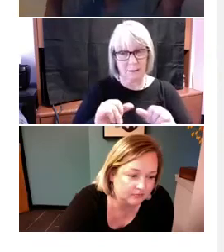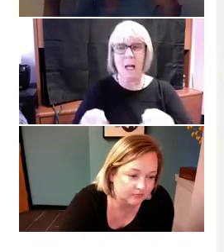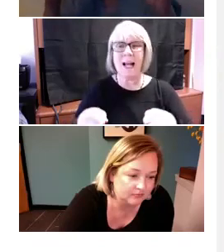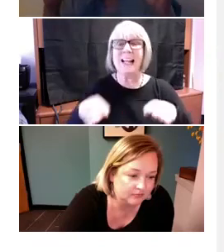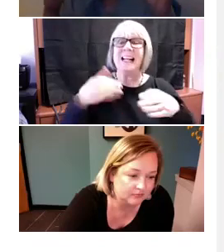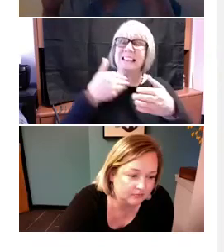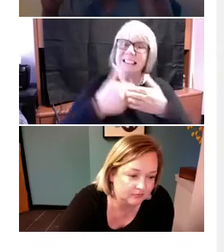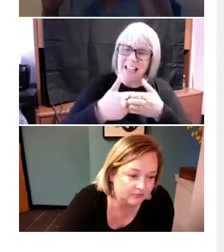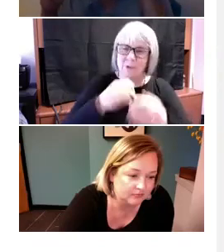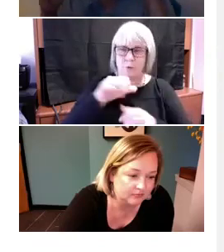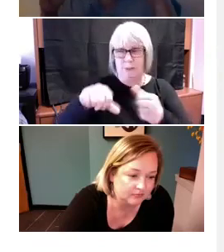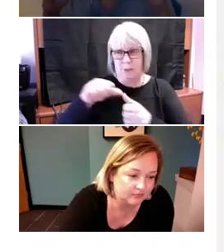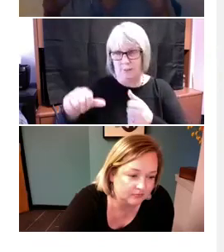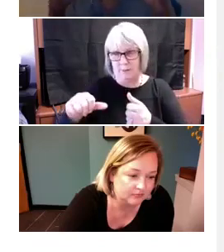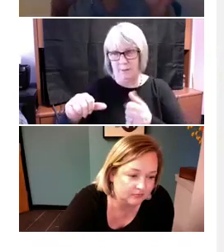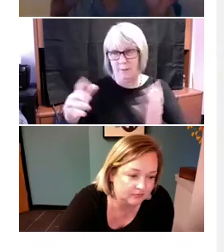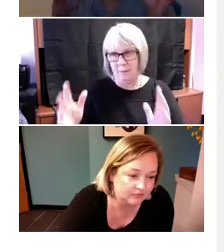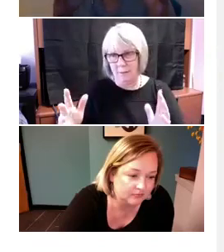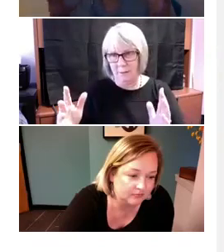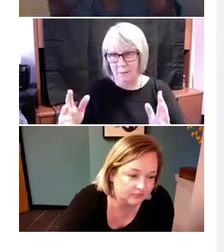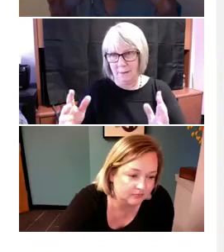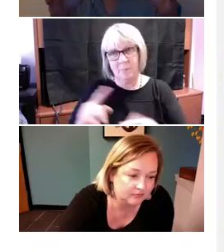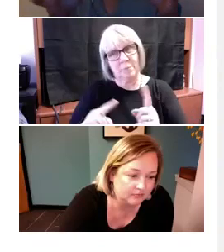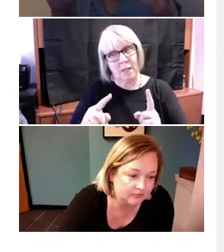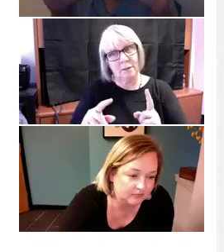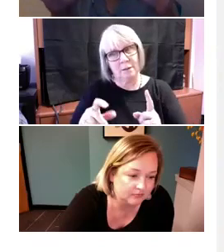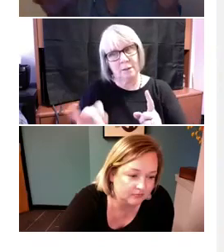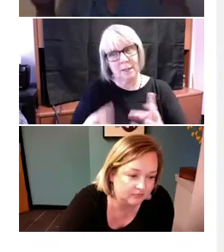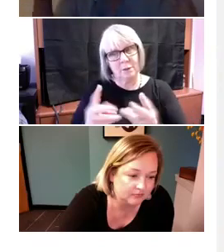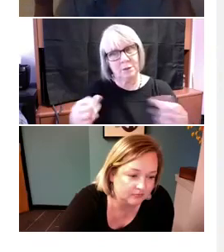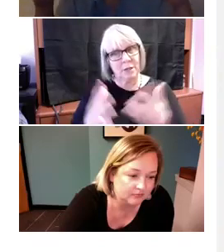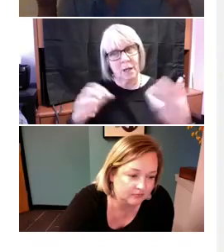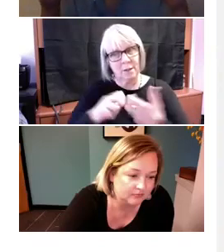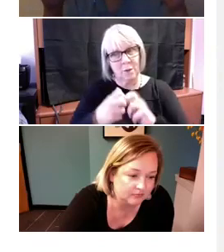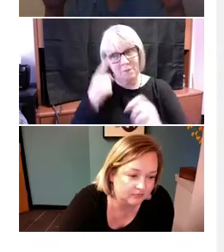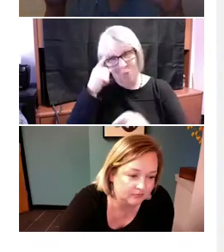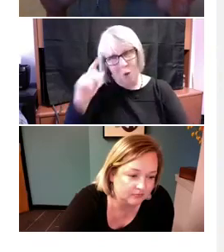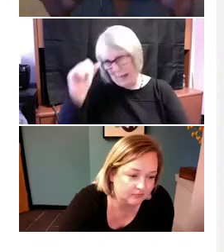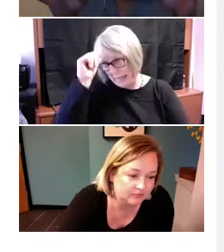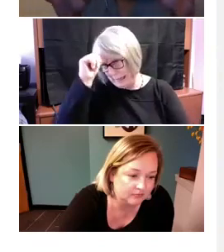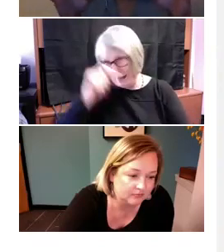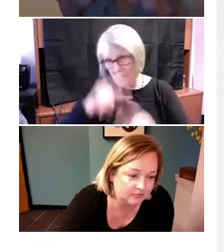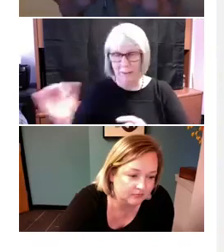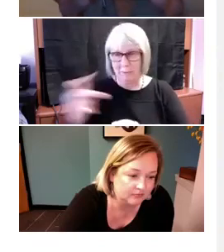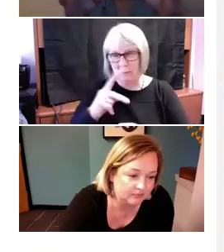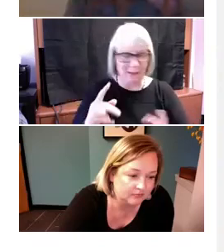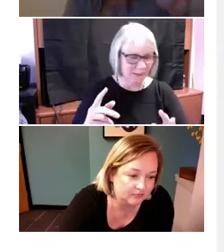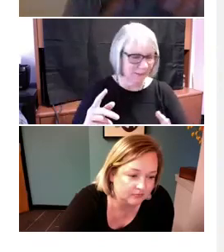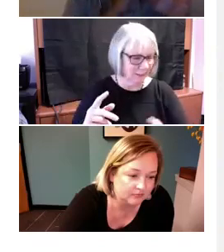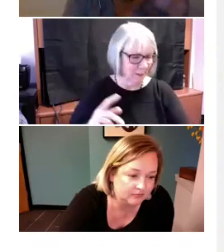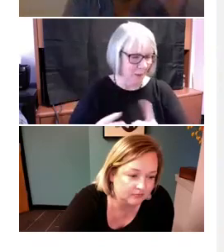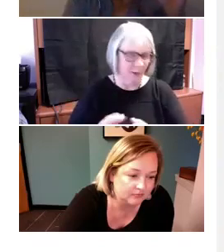other. God knows that would solve a lot of problems with India. But coming back to your particular